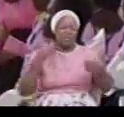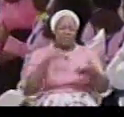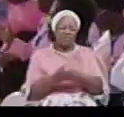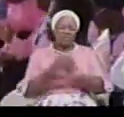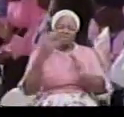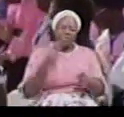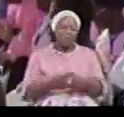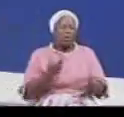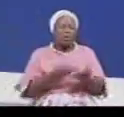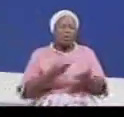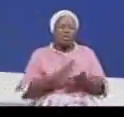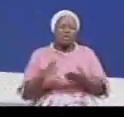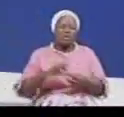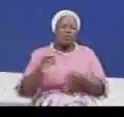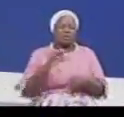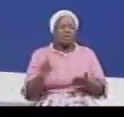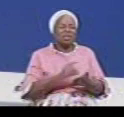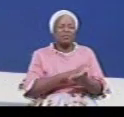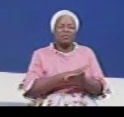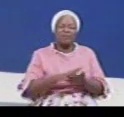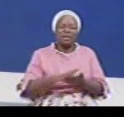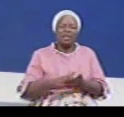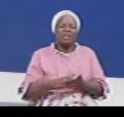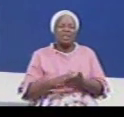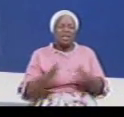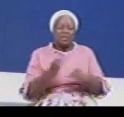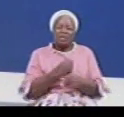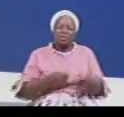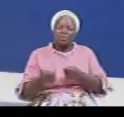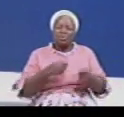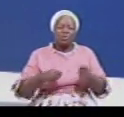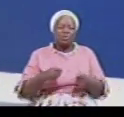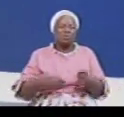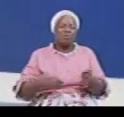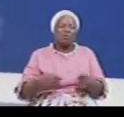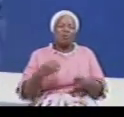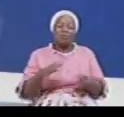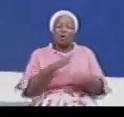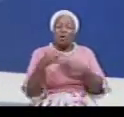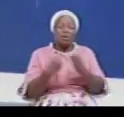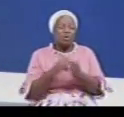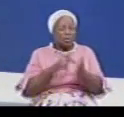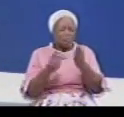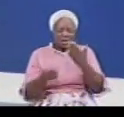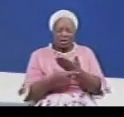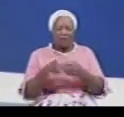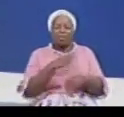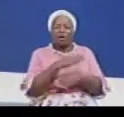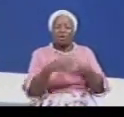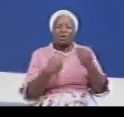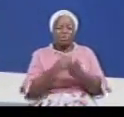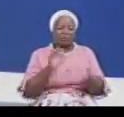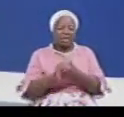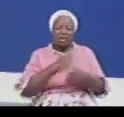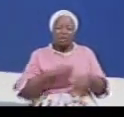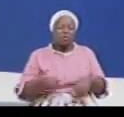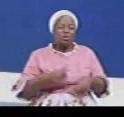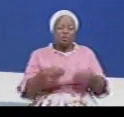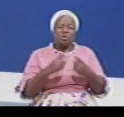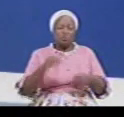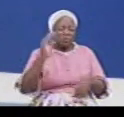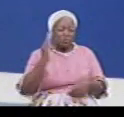Holy Spirit divine, take control over the whole program. And all the people who are going to minister,